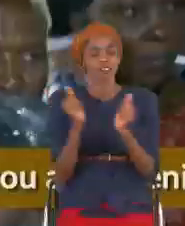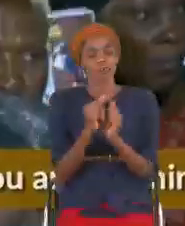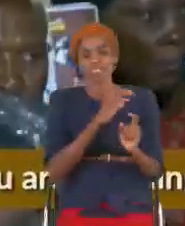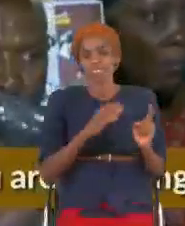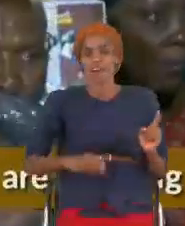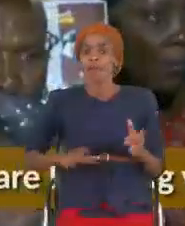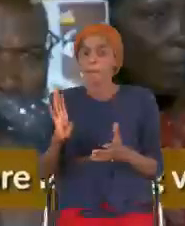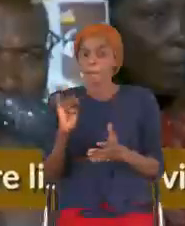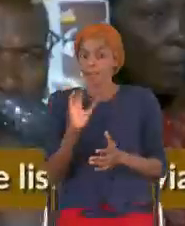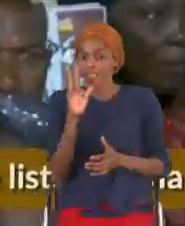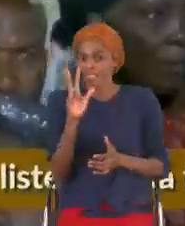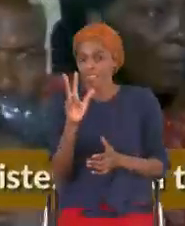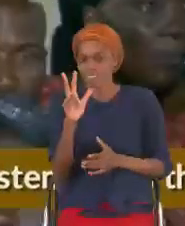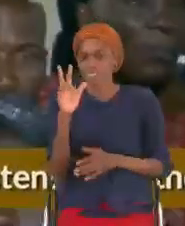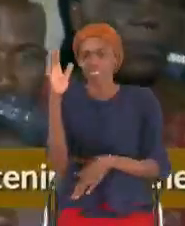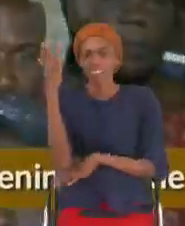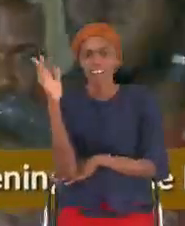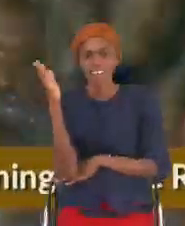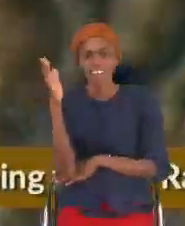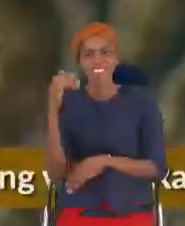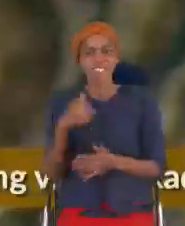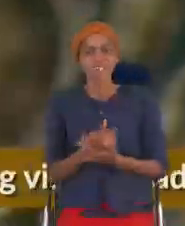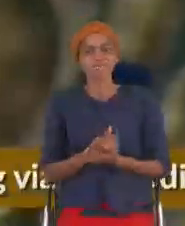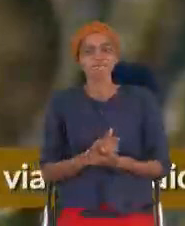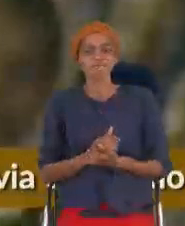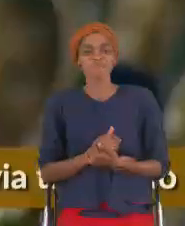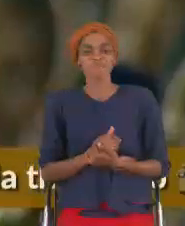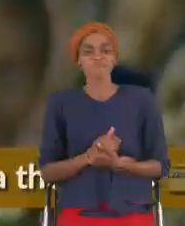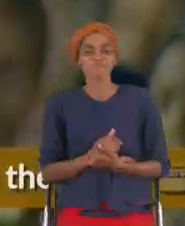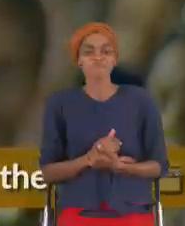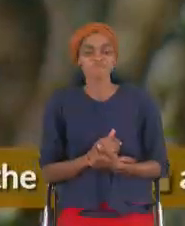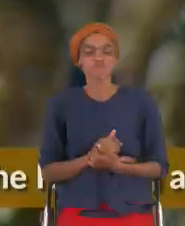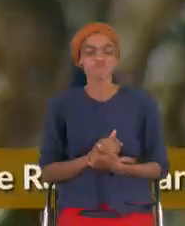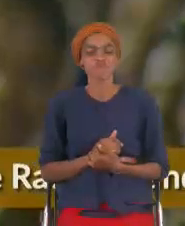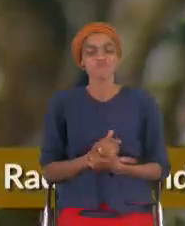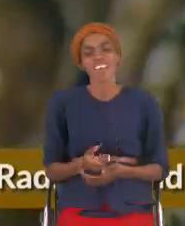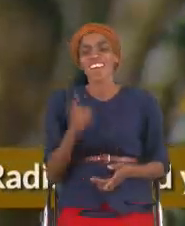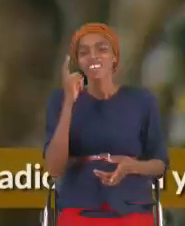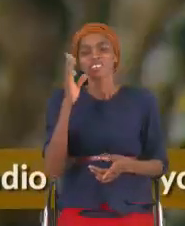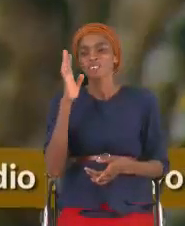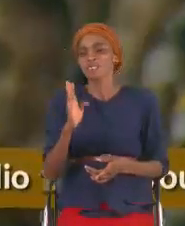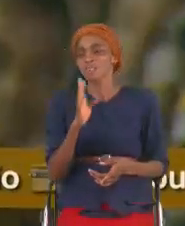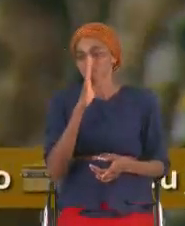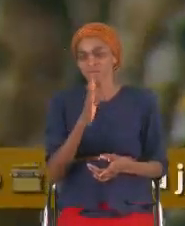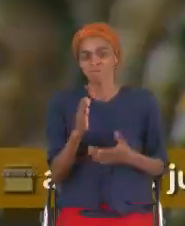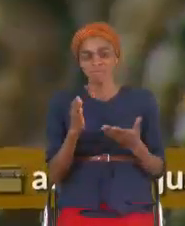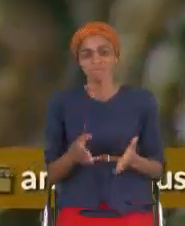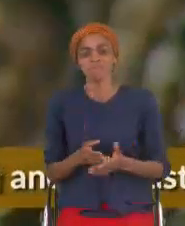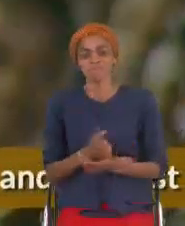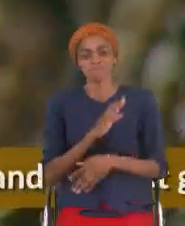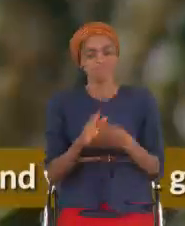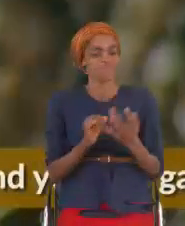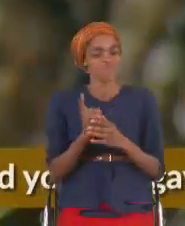3 p.m. 3 p.m. tomorrow, you will be here. And all those that gave their lives to